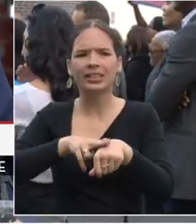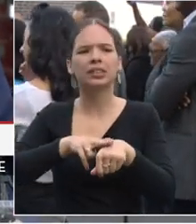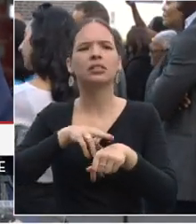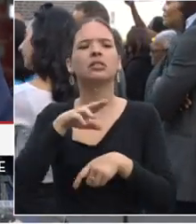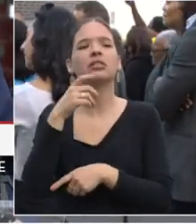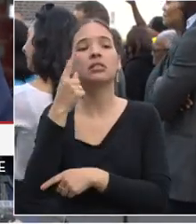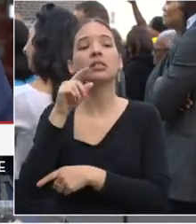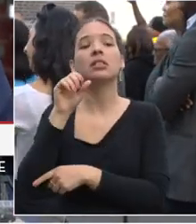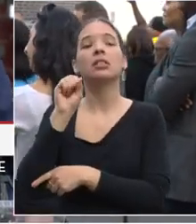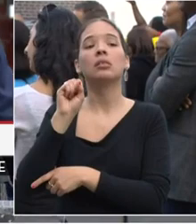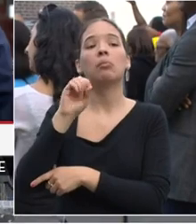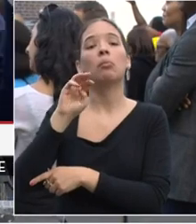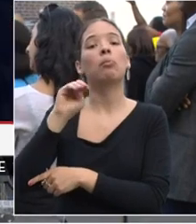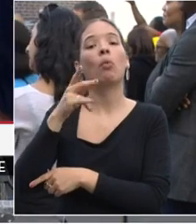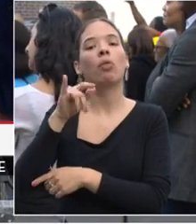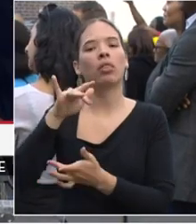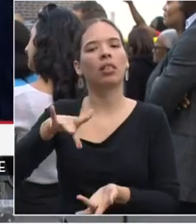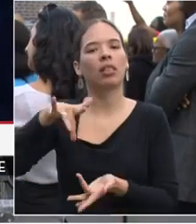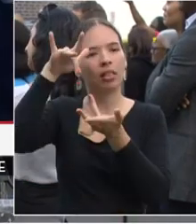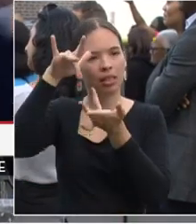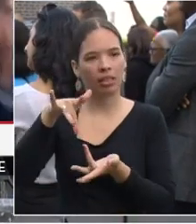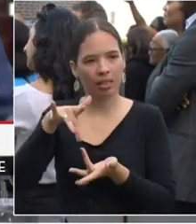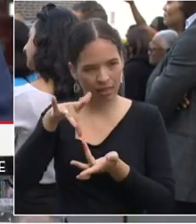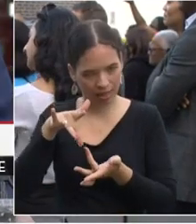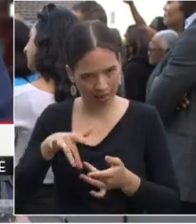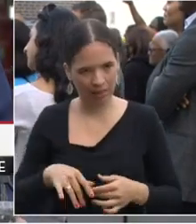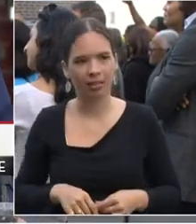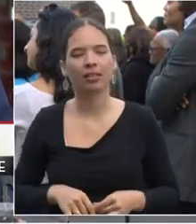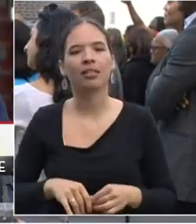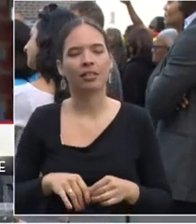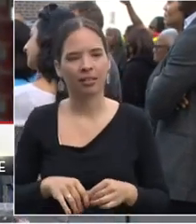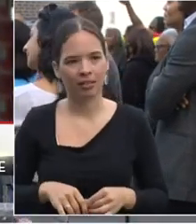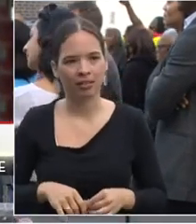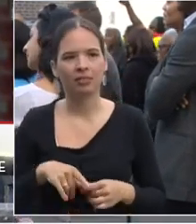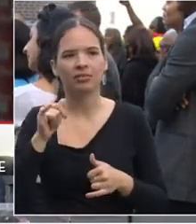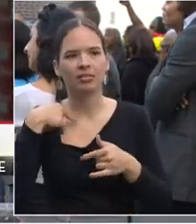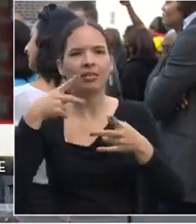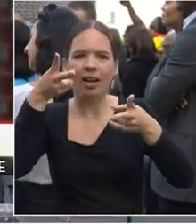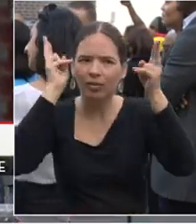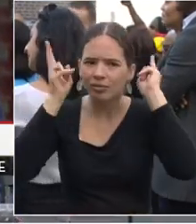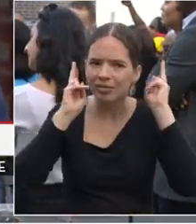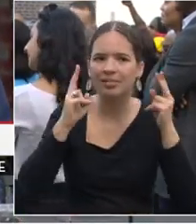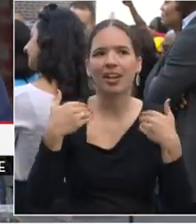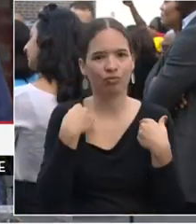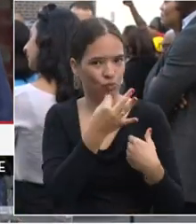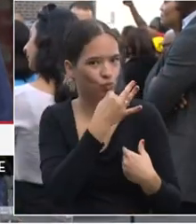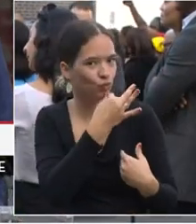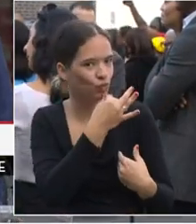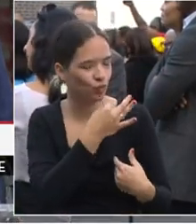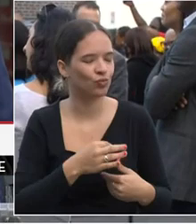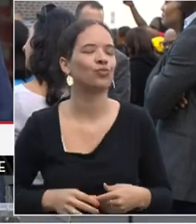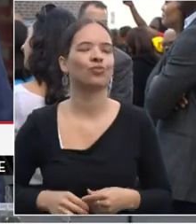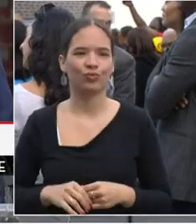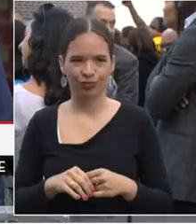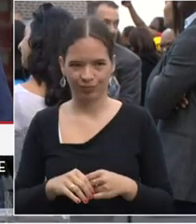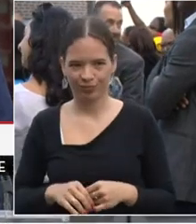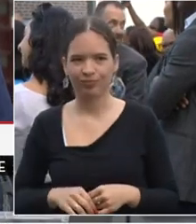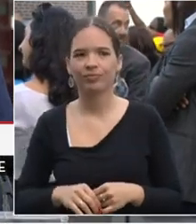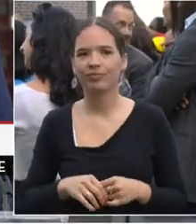cafe, and we got a barbershop that's coming across the street now to be a part of it, right? We got, okay, that's